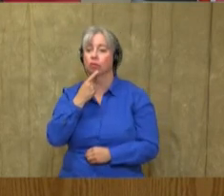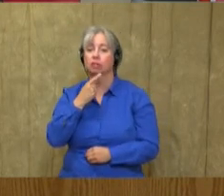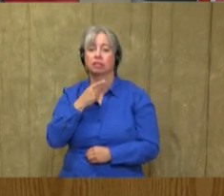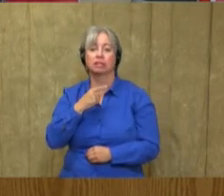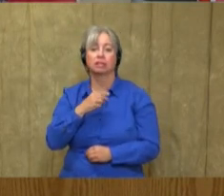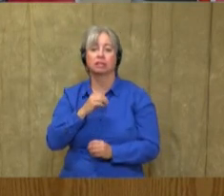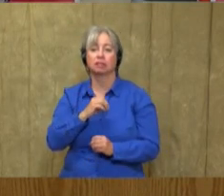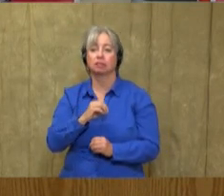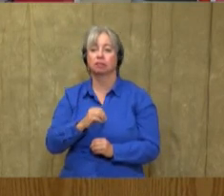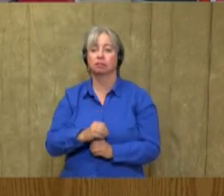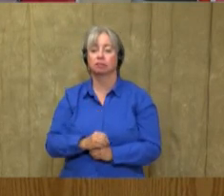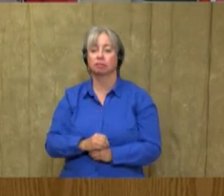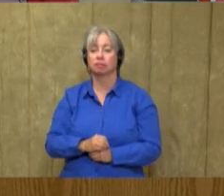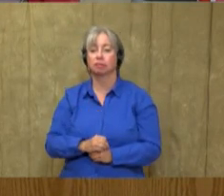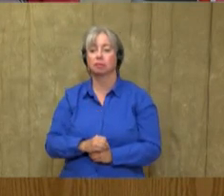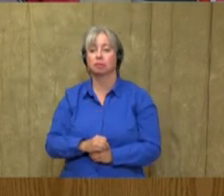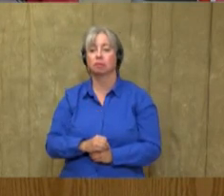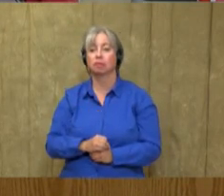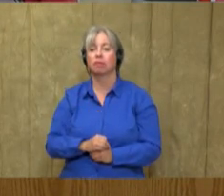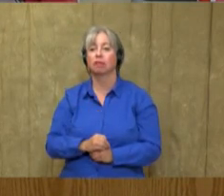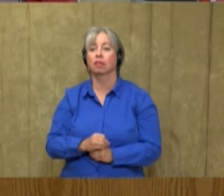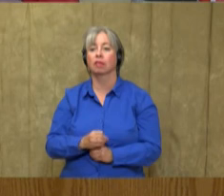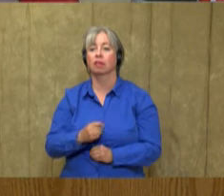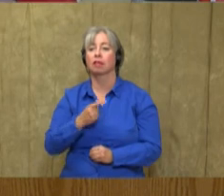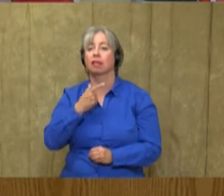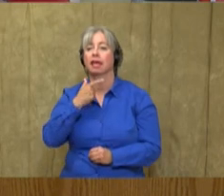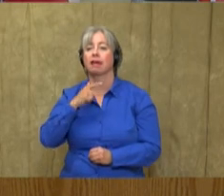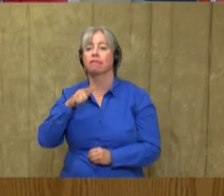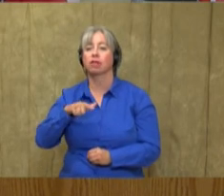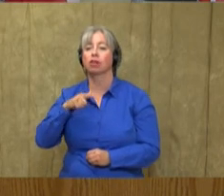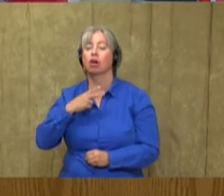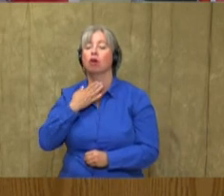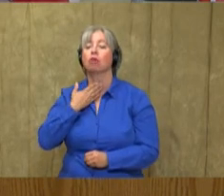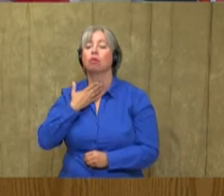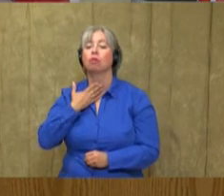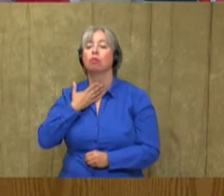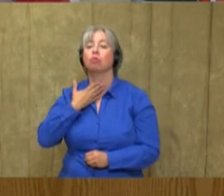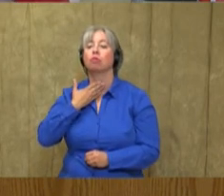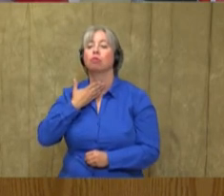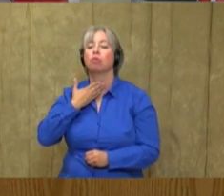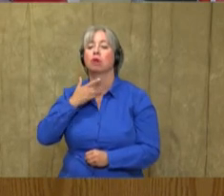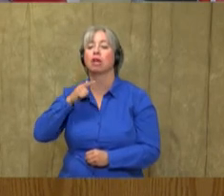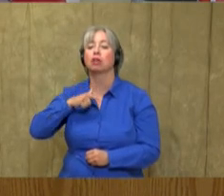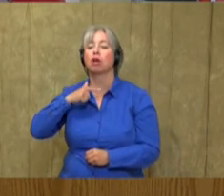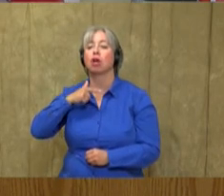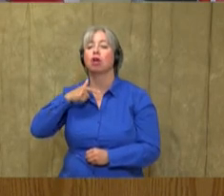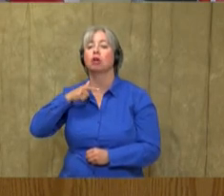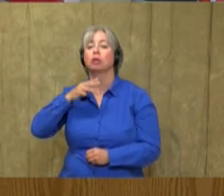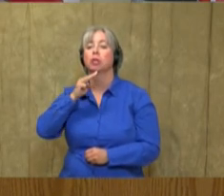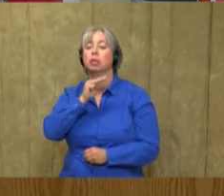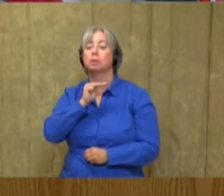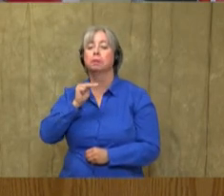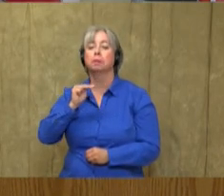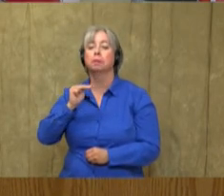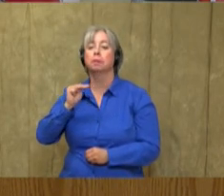they noticed were that the elephants make a very low rumble. And if you take your hand and put it on your throat and hum,